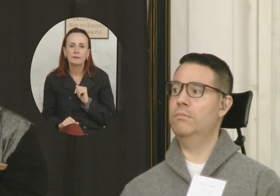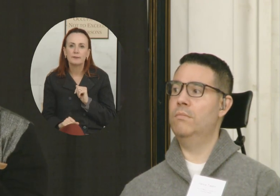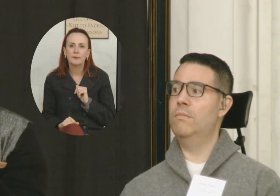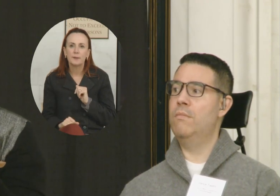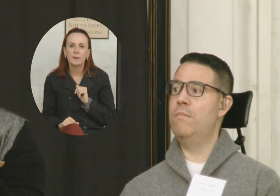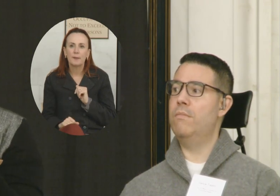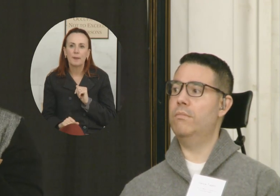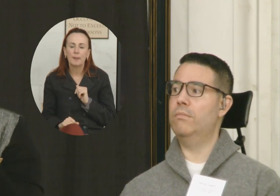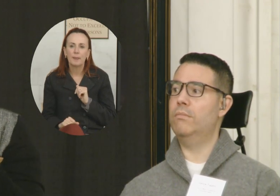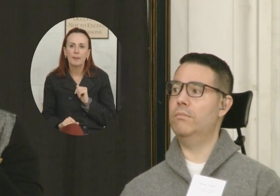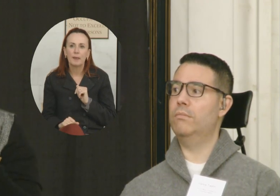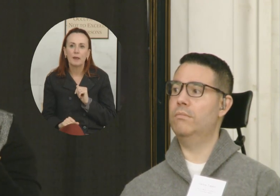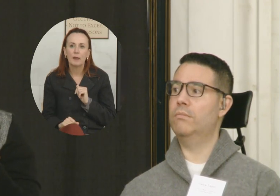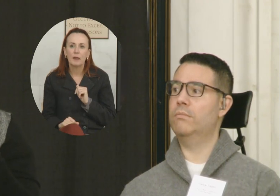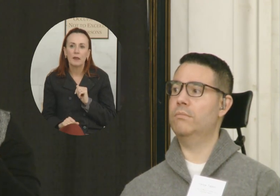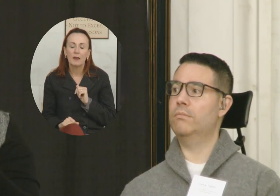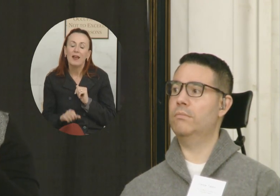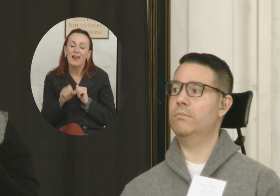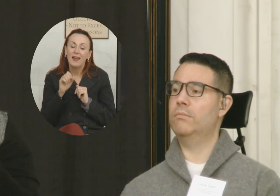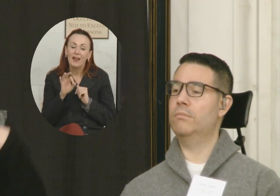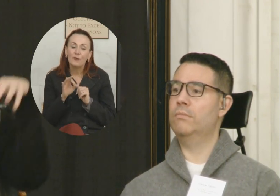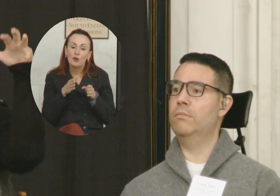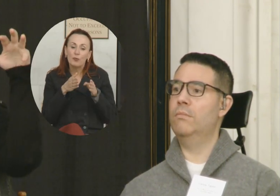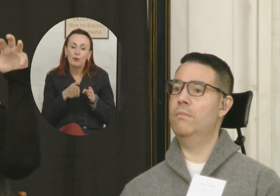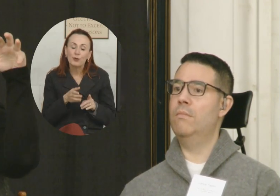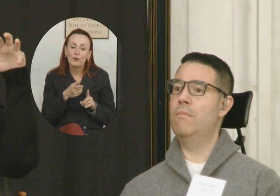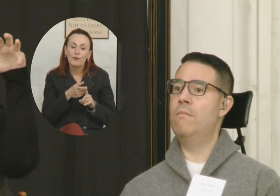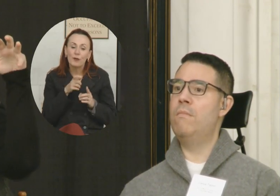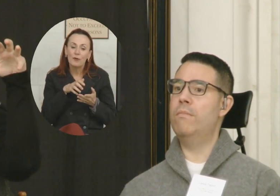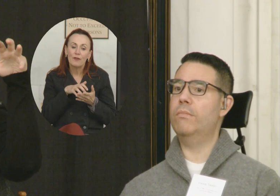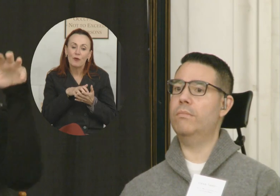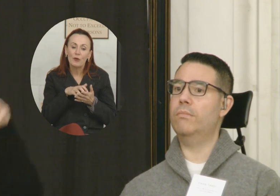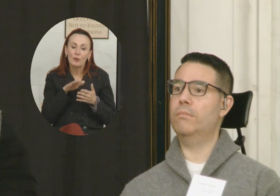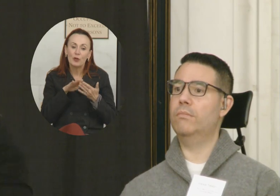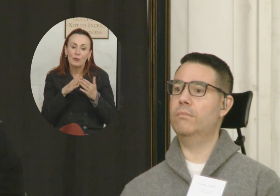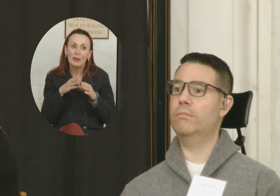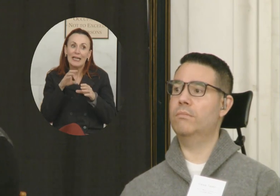Particularly if you're a person from a vulnerable community in that job.